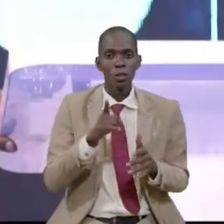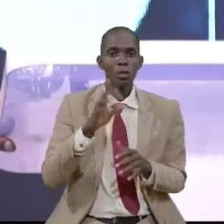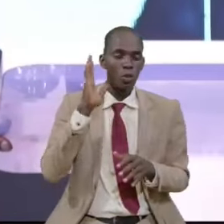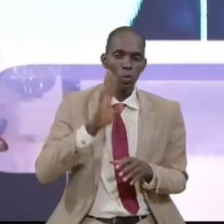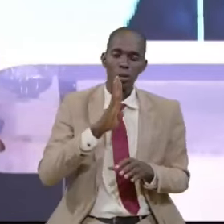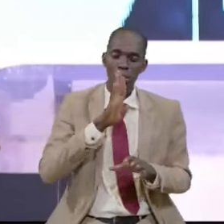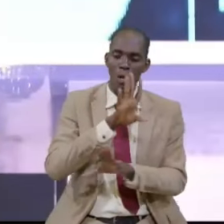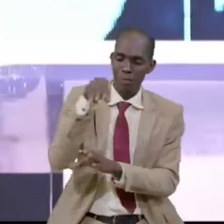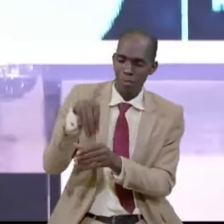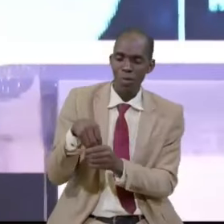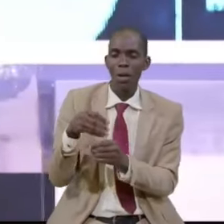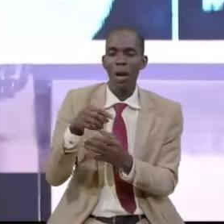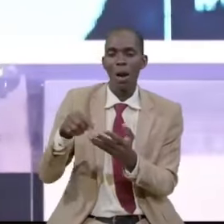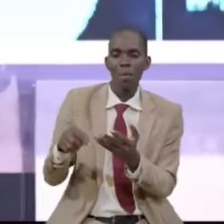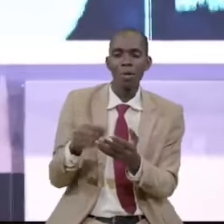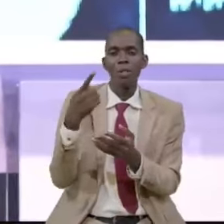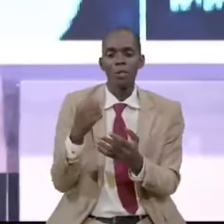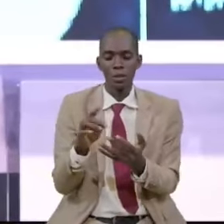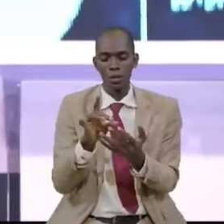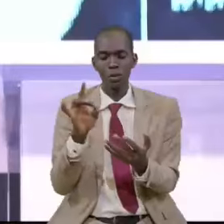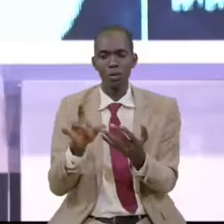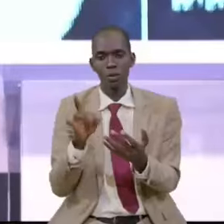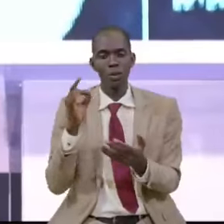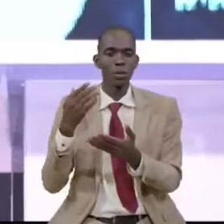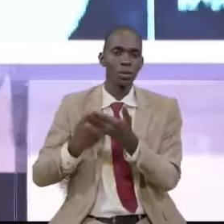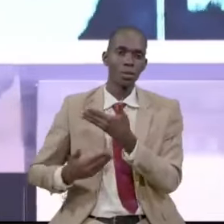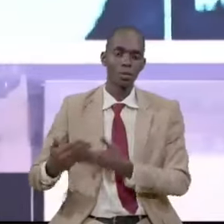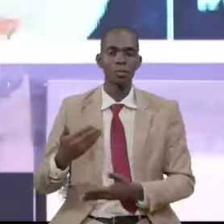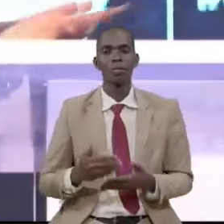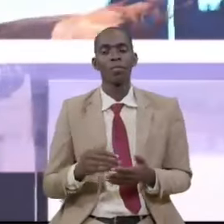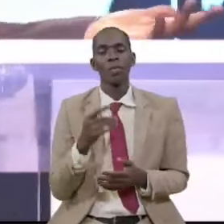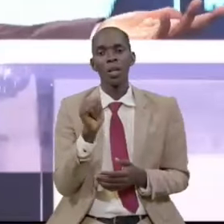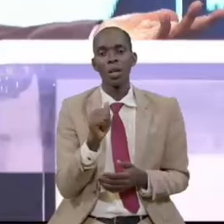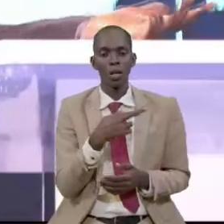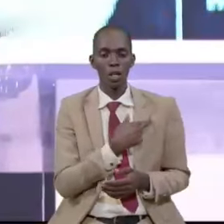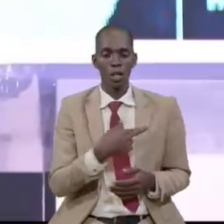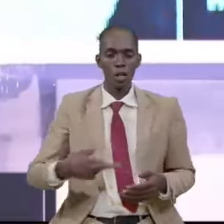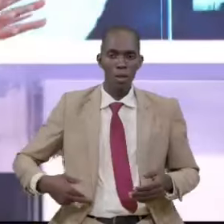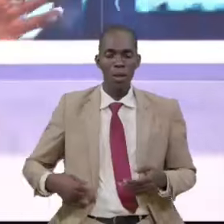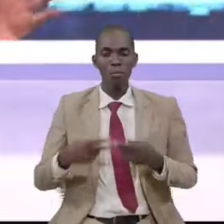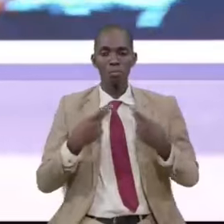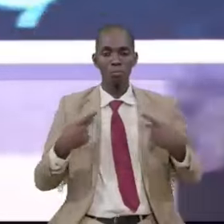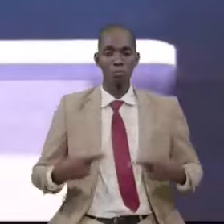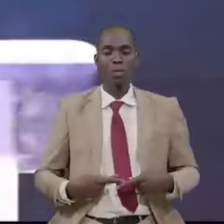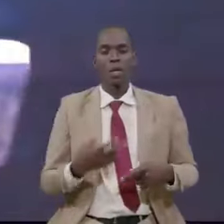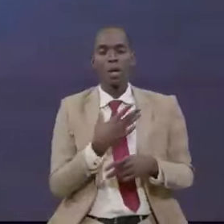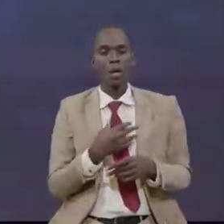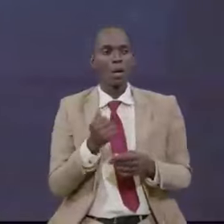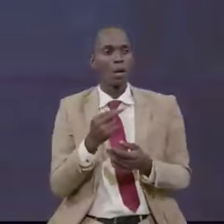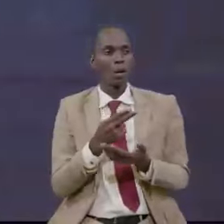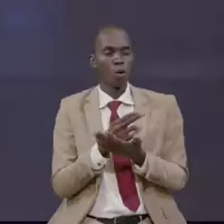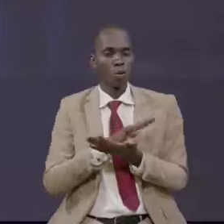chosen generation, a royal priesthood, and holy nation, a